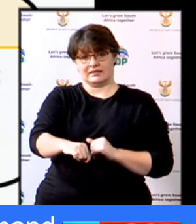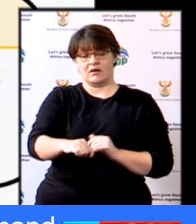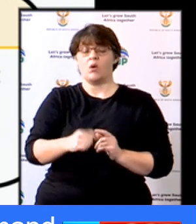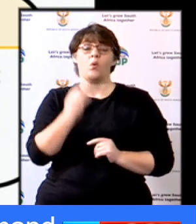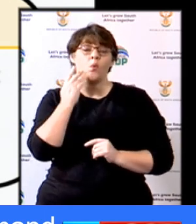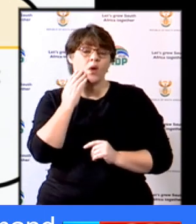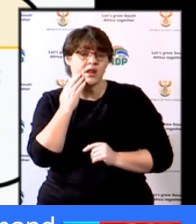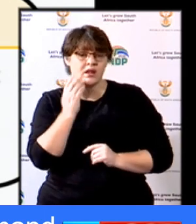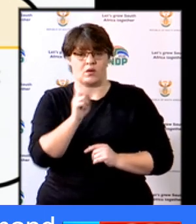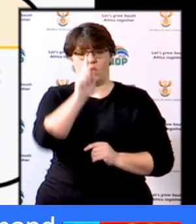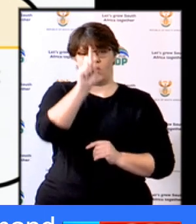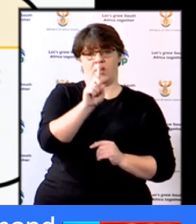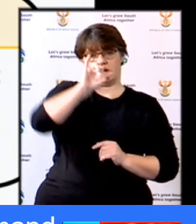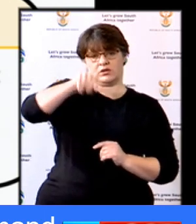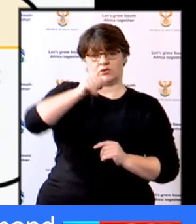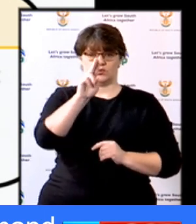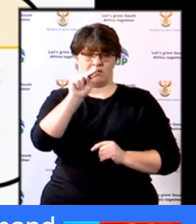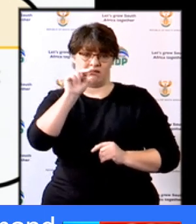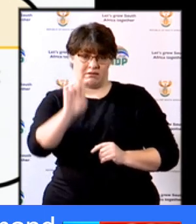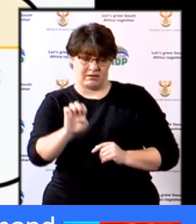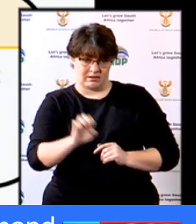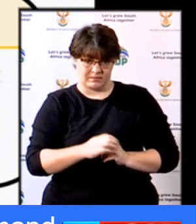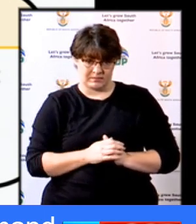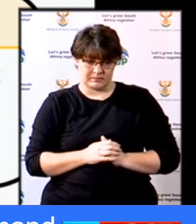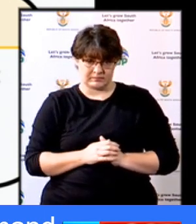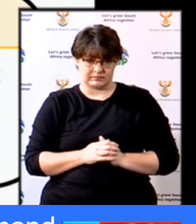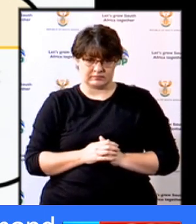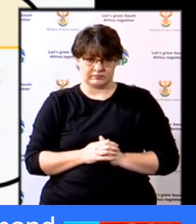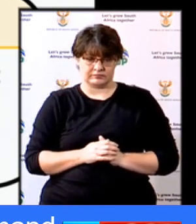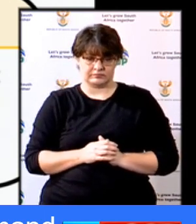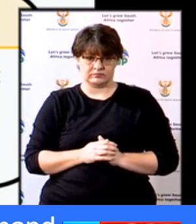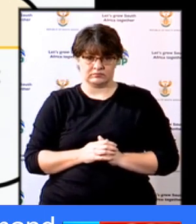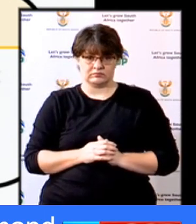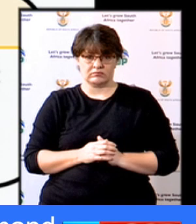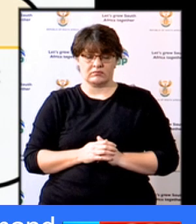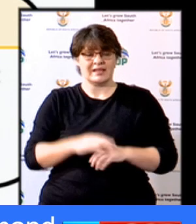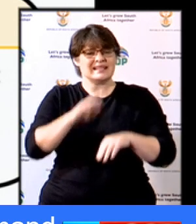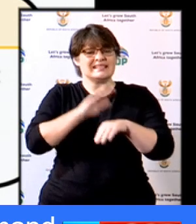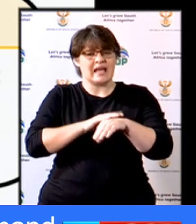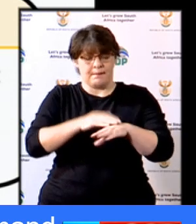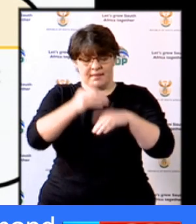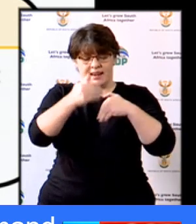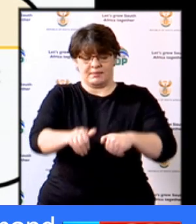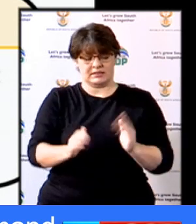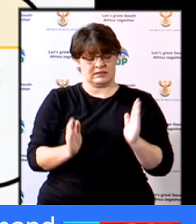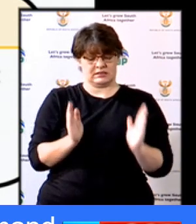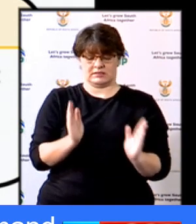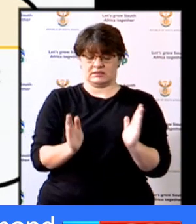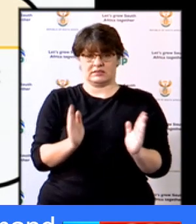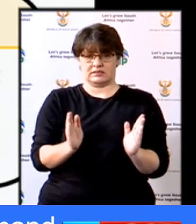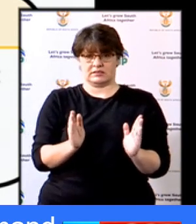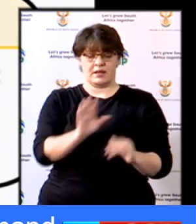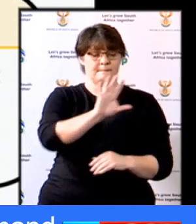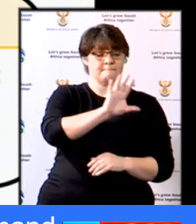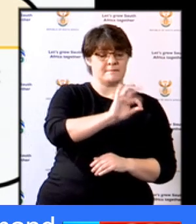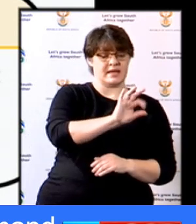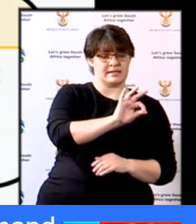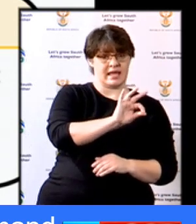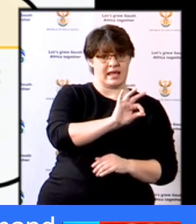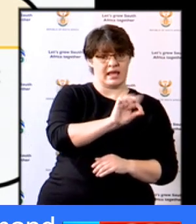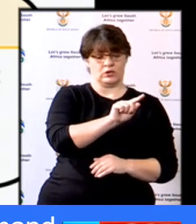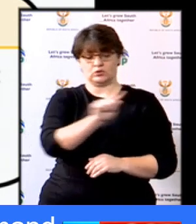the 1st of June for the limited period between Monday